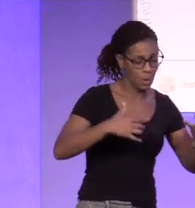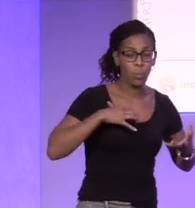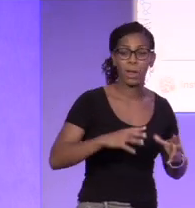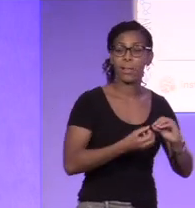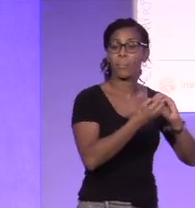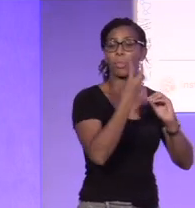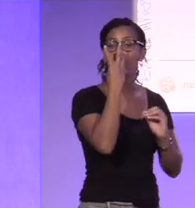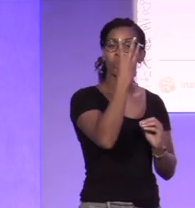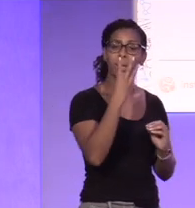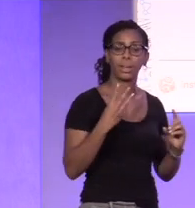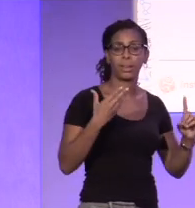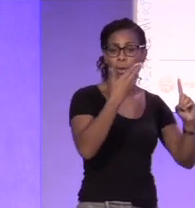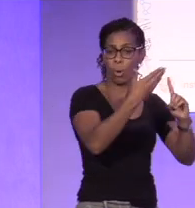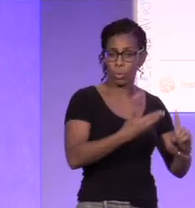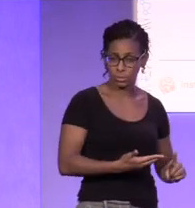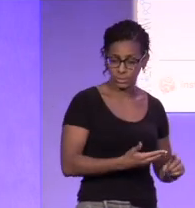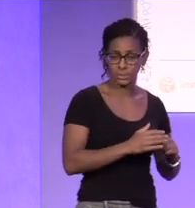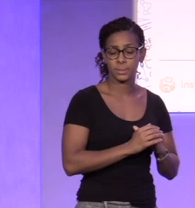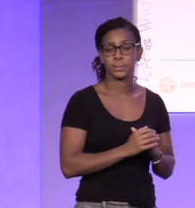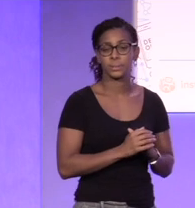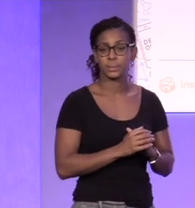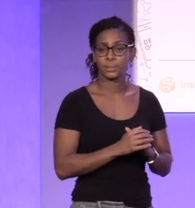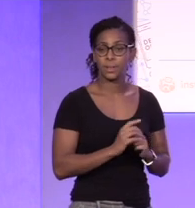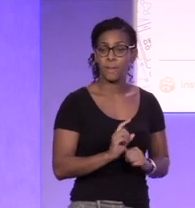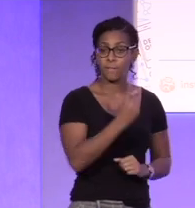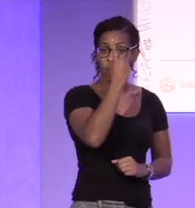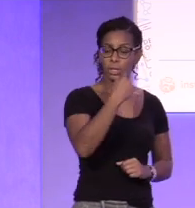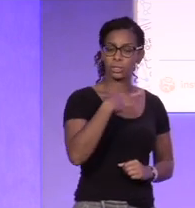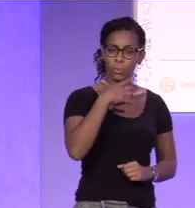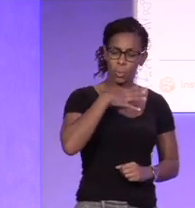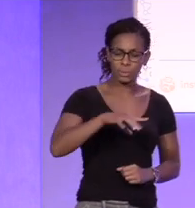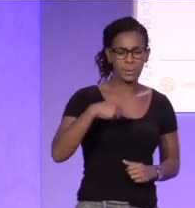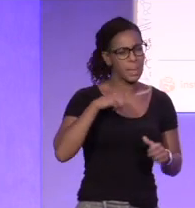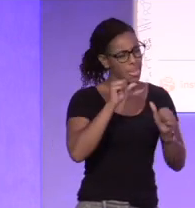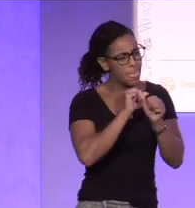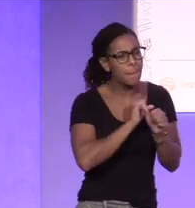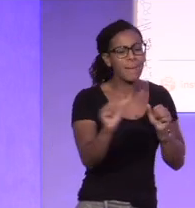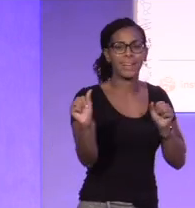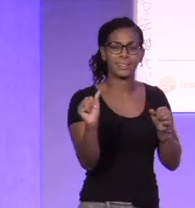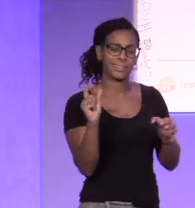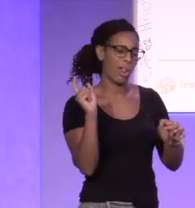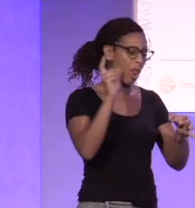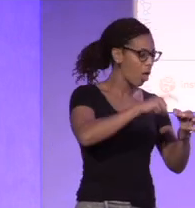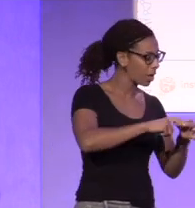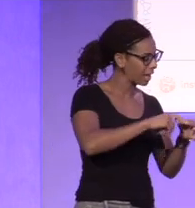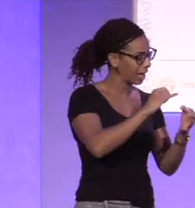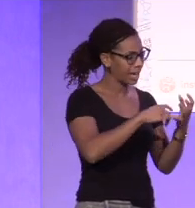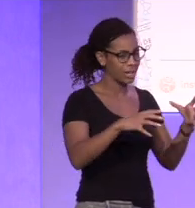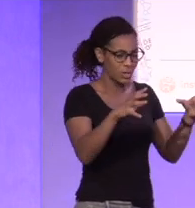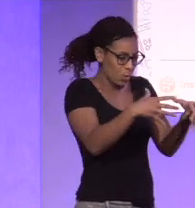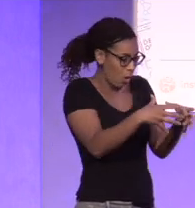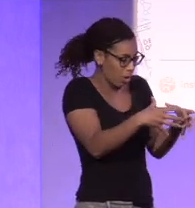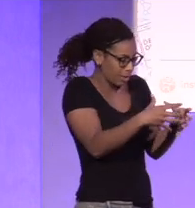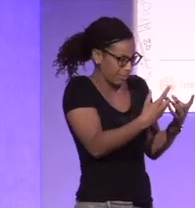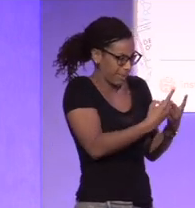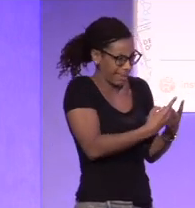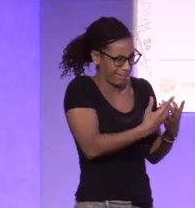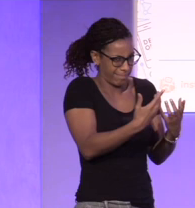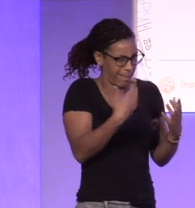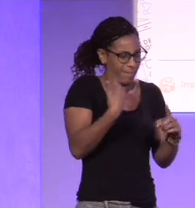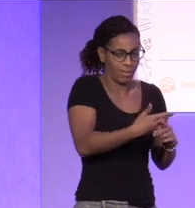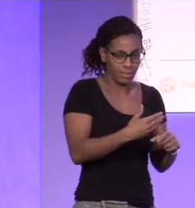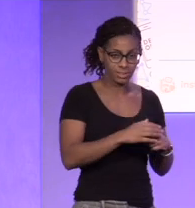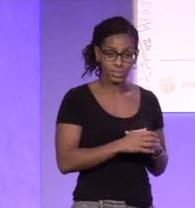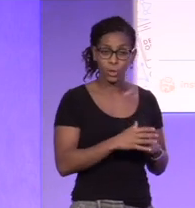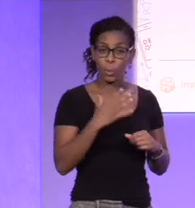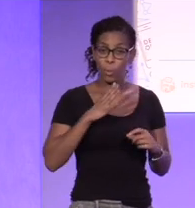The first one was this: we wanted to be the best login squad thingy ever. Naturally, we wanted to be a great team and support our